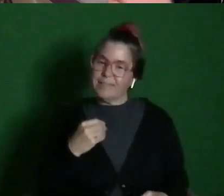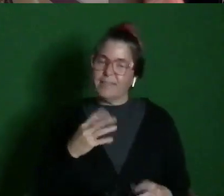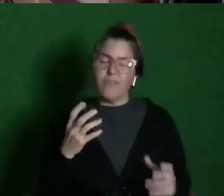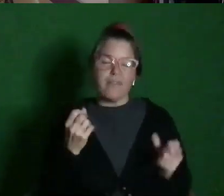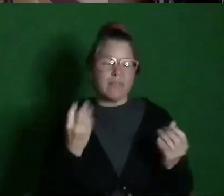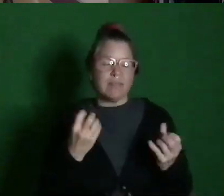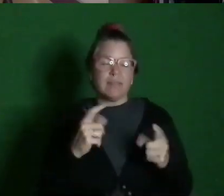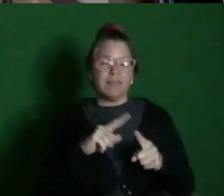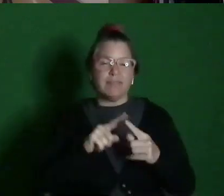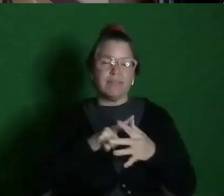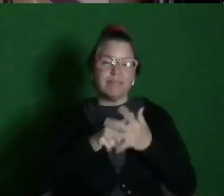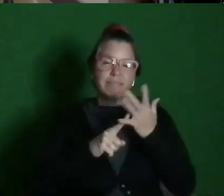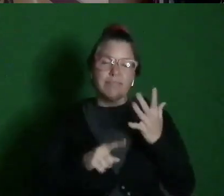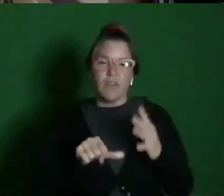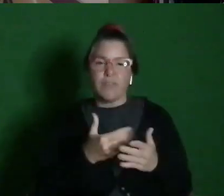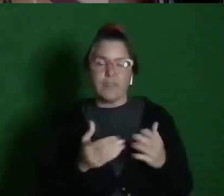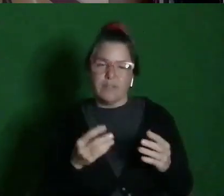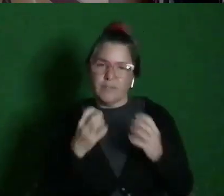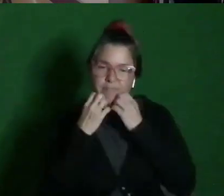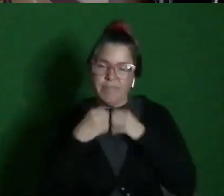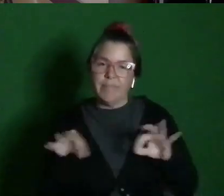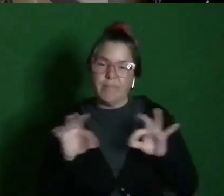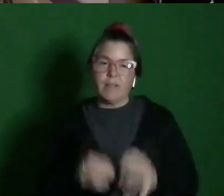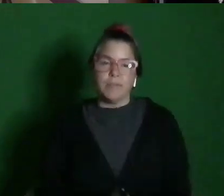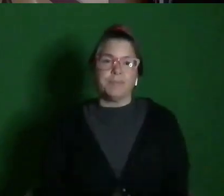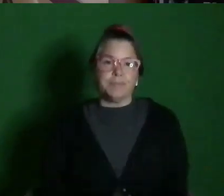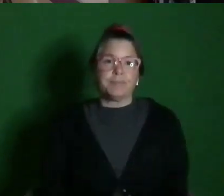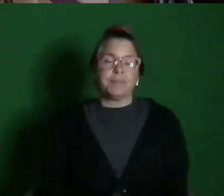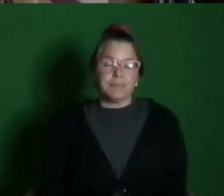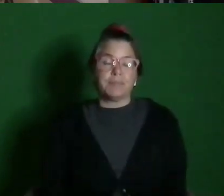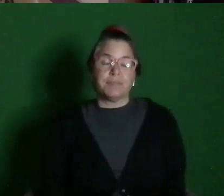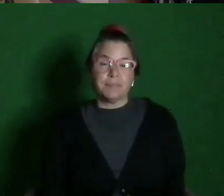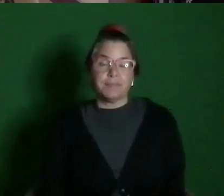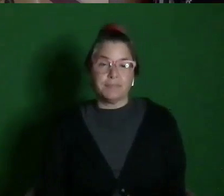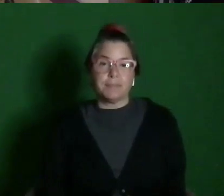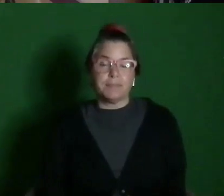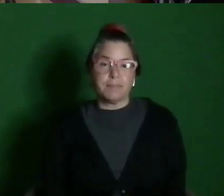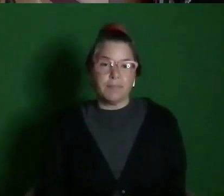other things outside of that they're really valuable for. Definitely. Awesome.